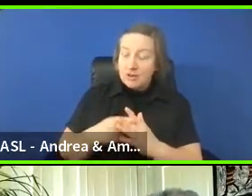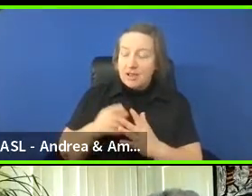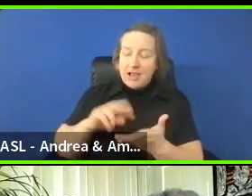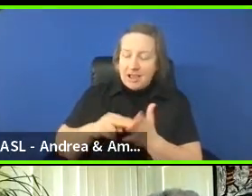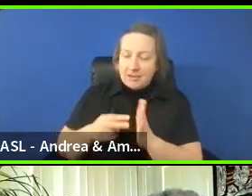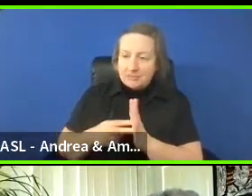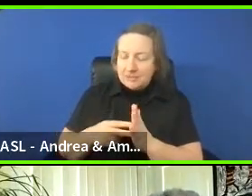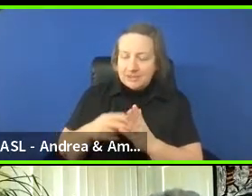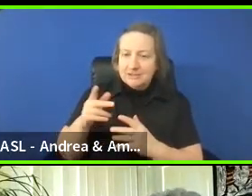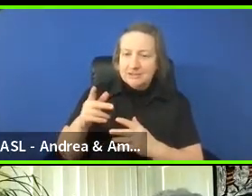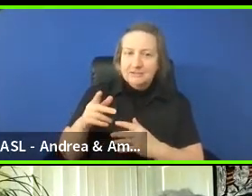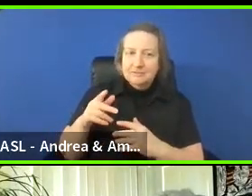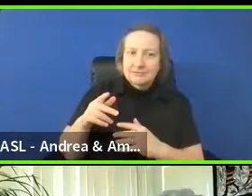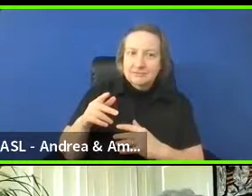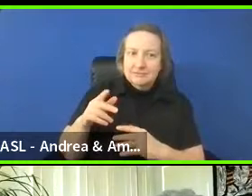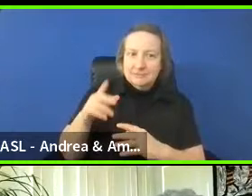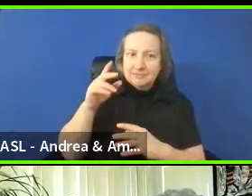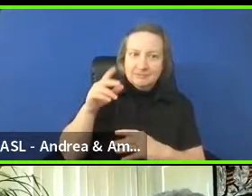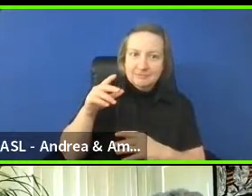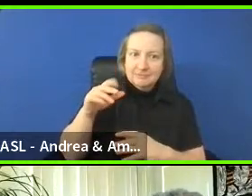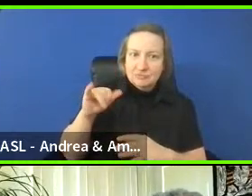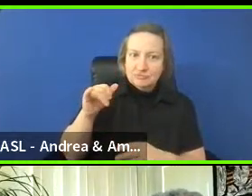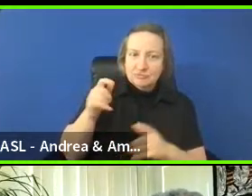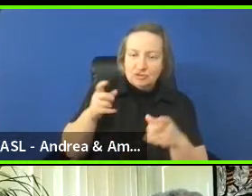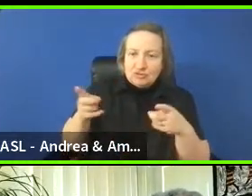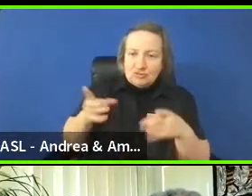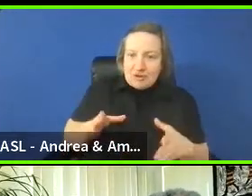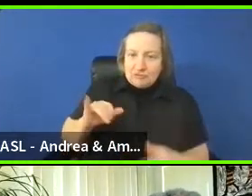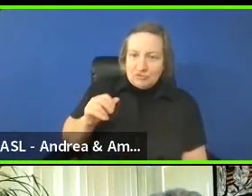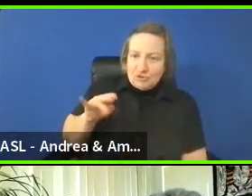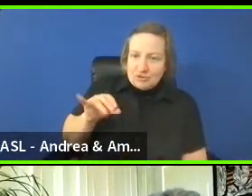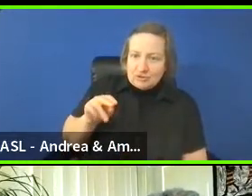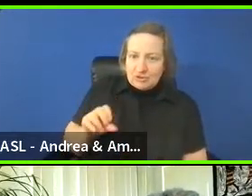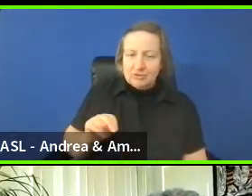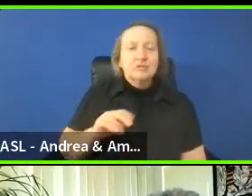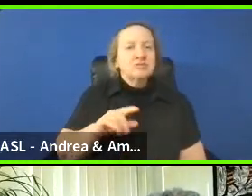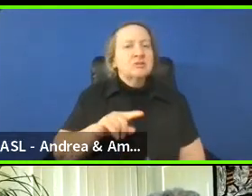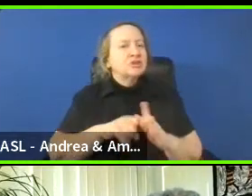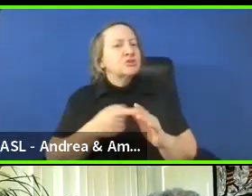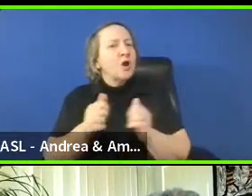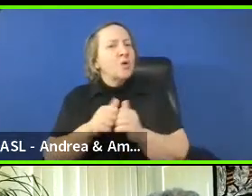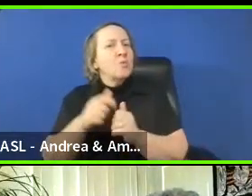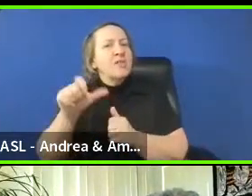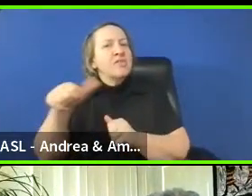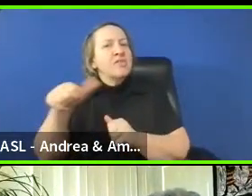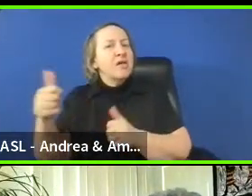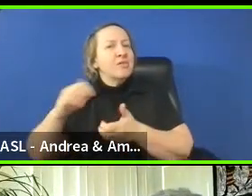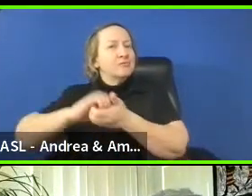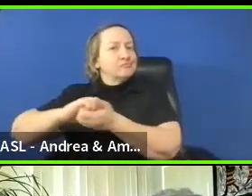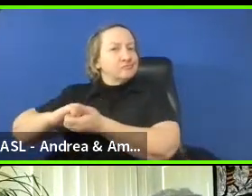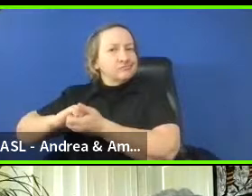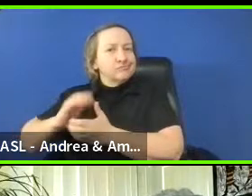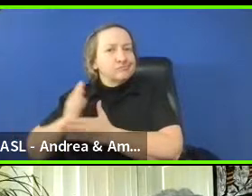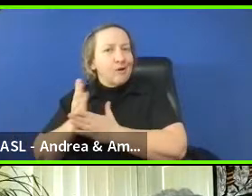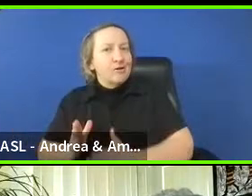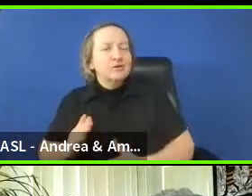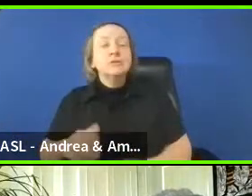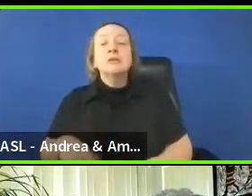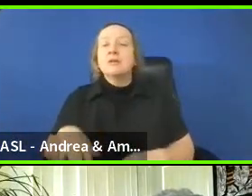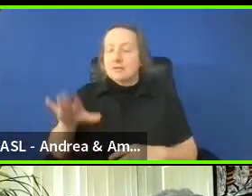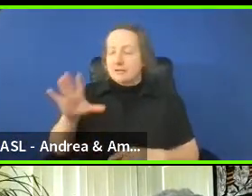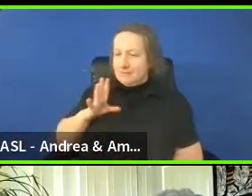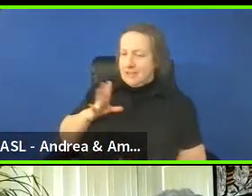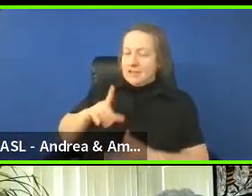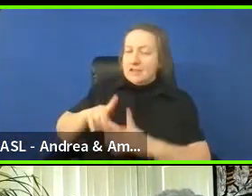partners, and then I'll dive in afterwards. Sounds good. So we'll start with our alternate from the office